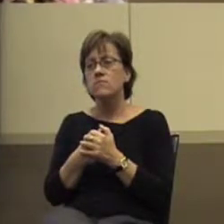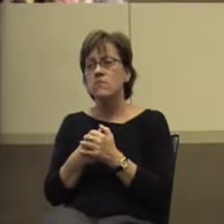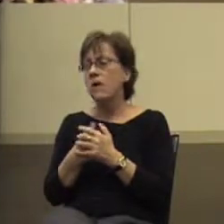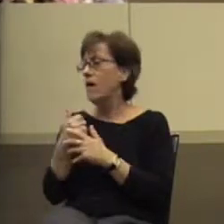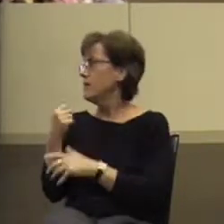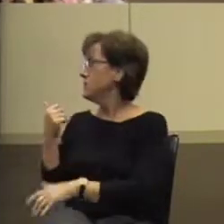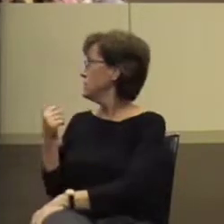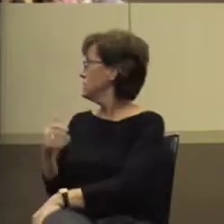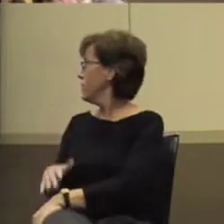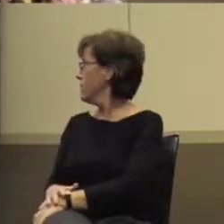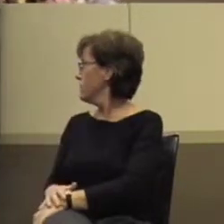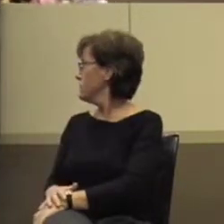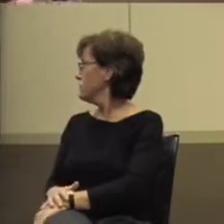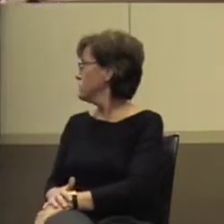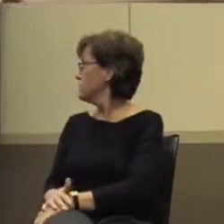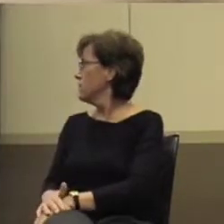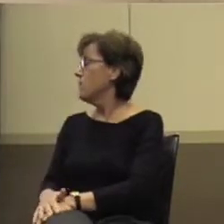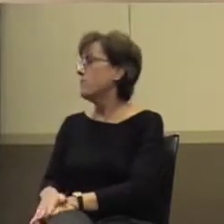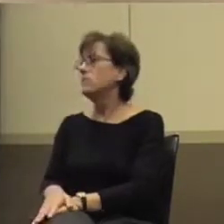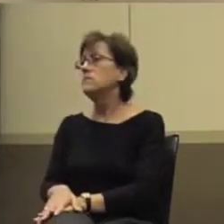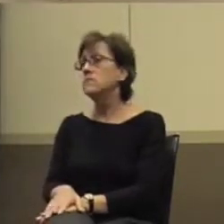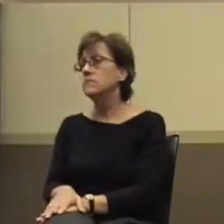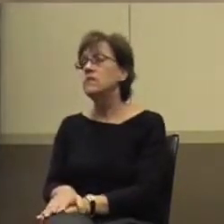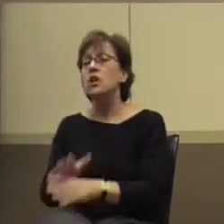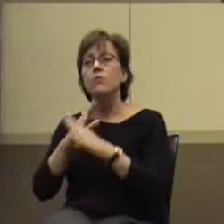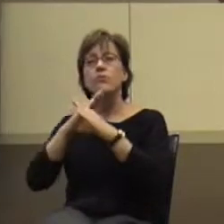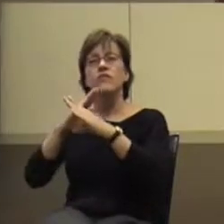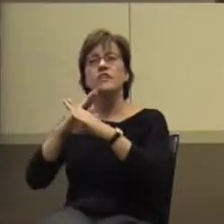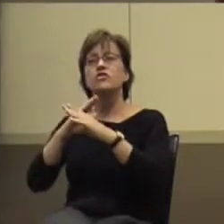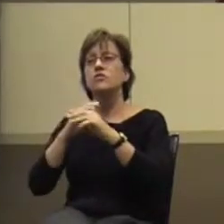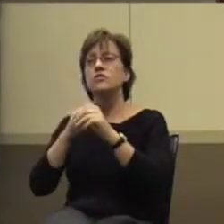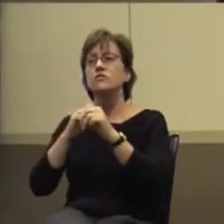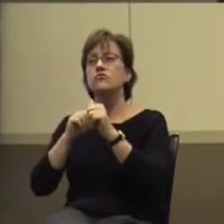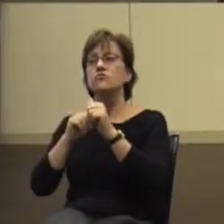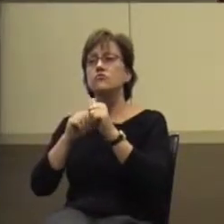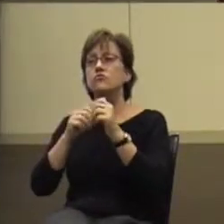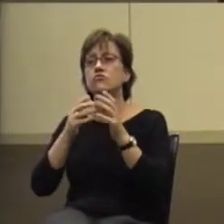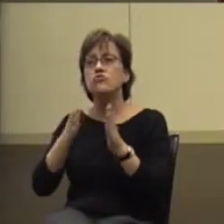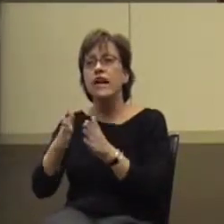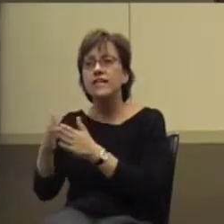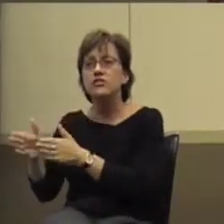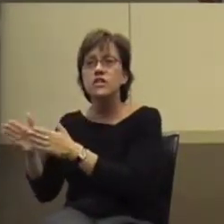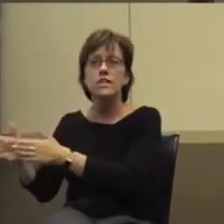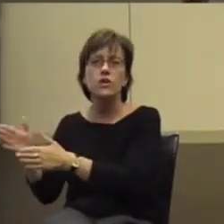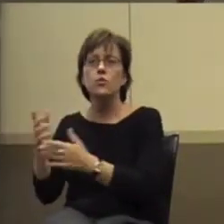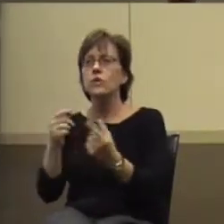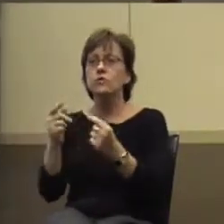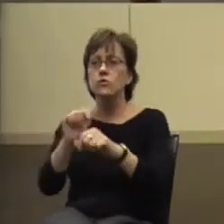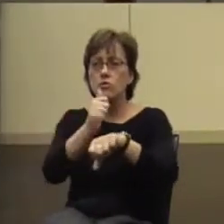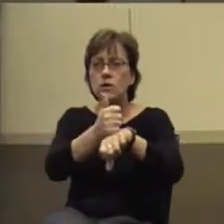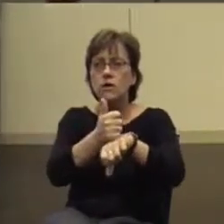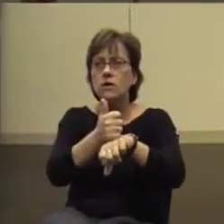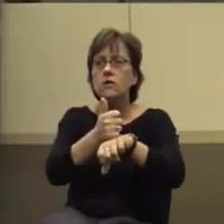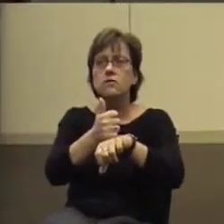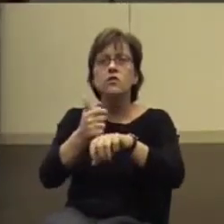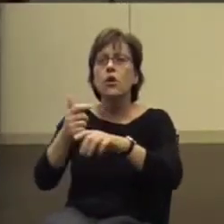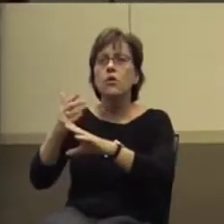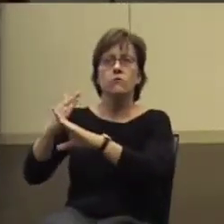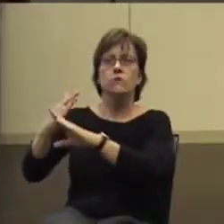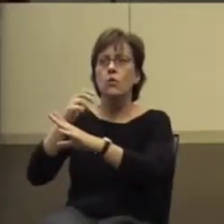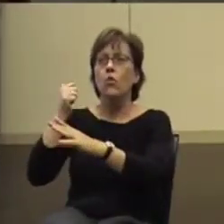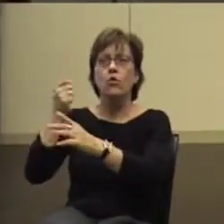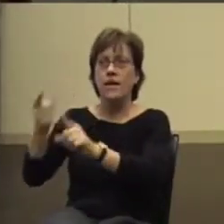We've covered this a little bit too, prevention strategies, things to put in place so that doesn't occur. We talked about giving